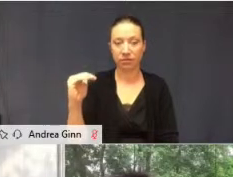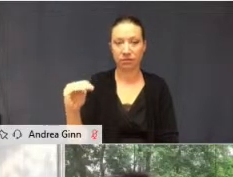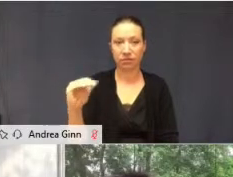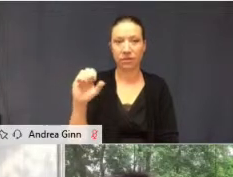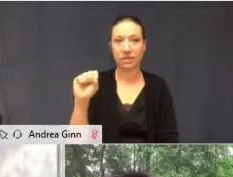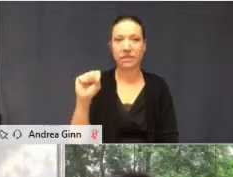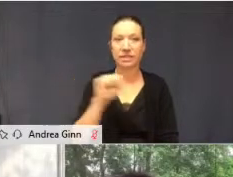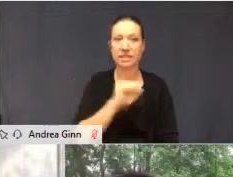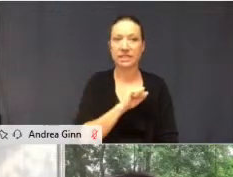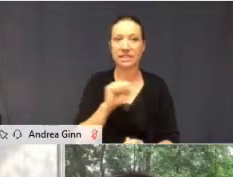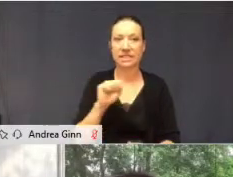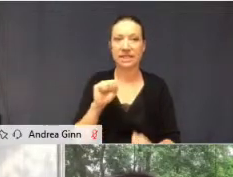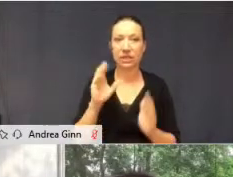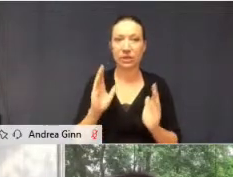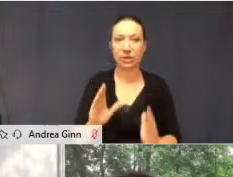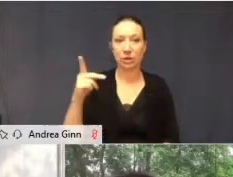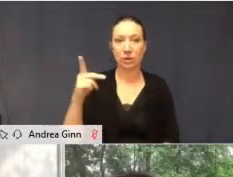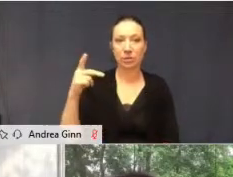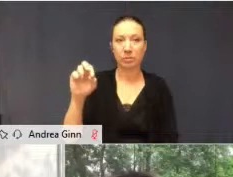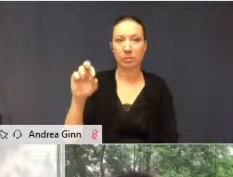Senator Purtle?